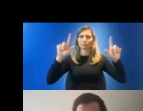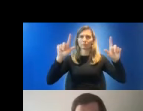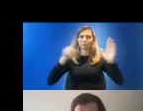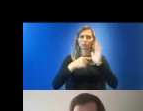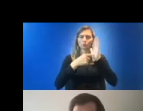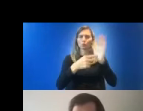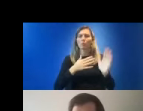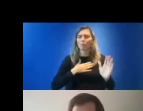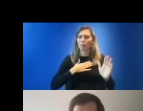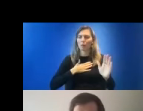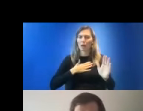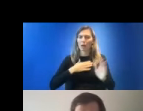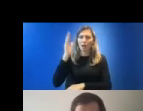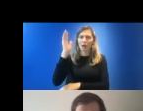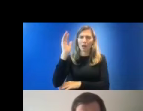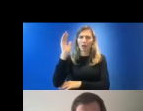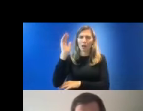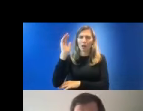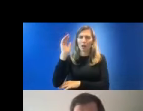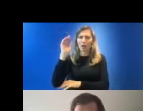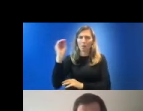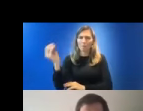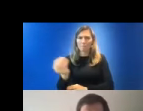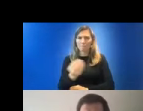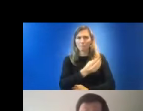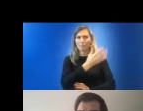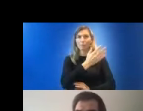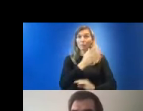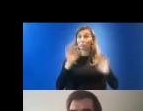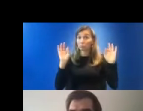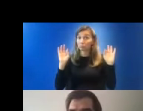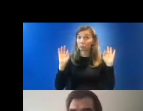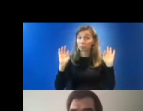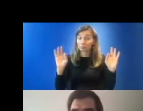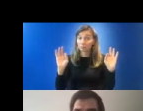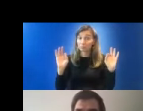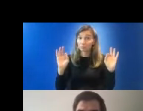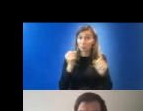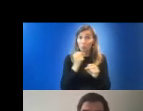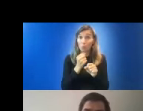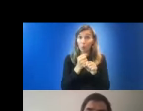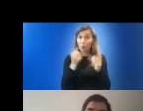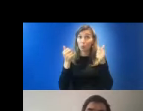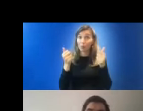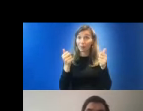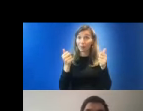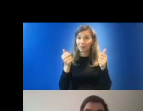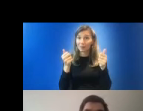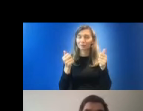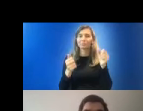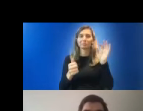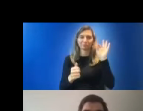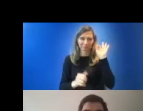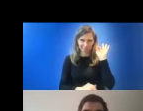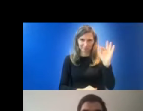PowerPoint presentation. I would just need to have an okay that this is working, if anybody can confirm. Thank you very